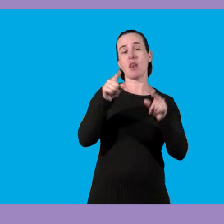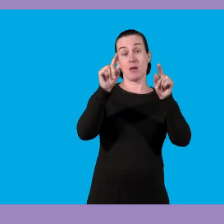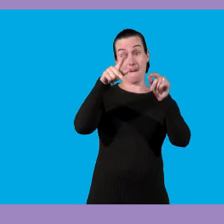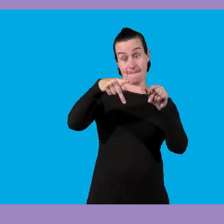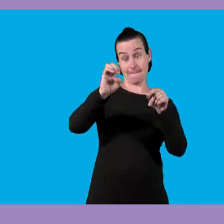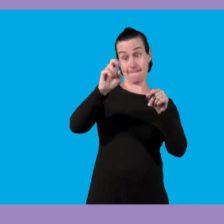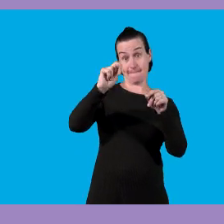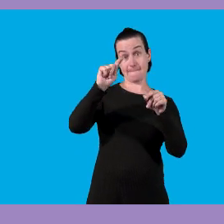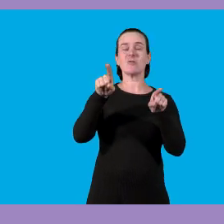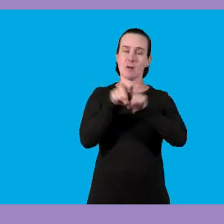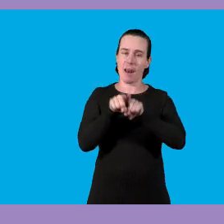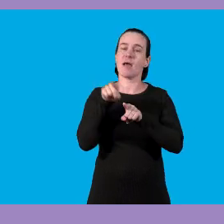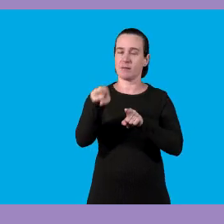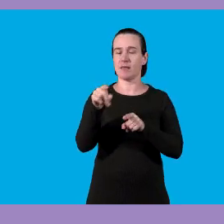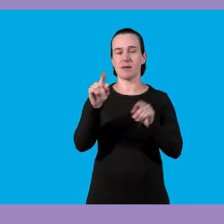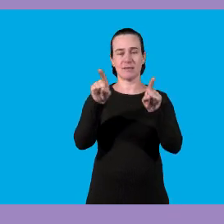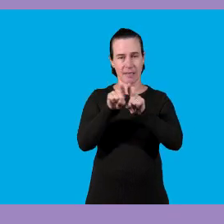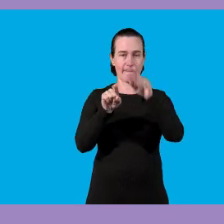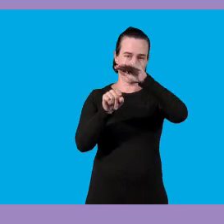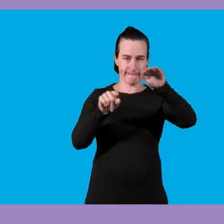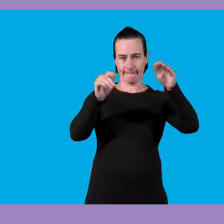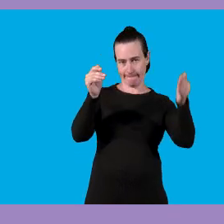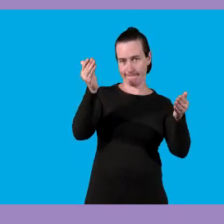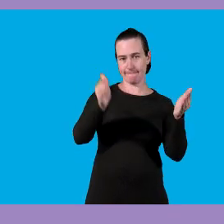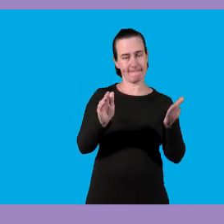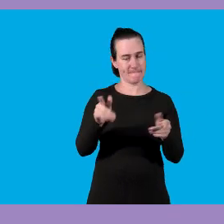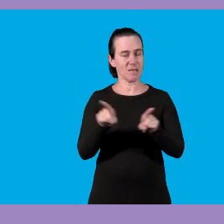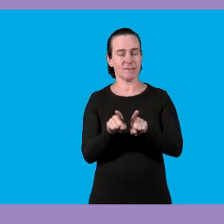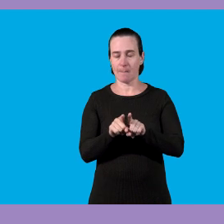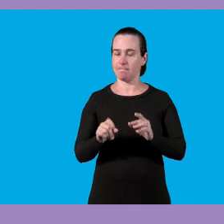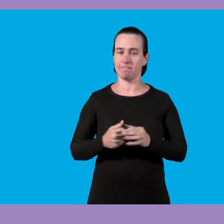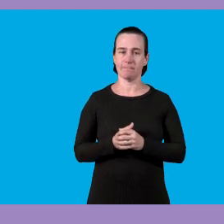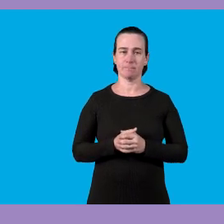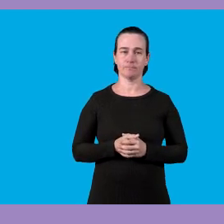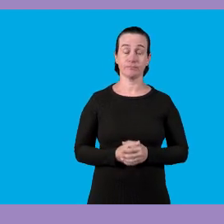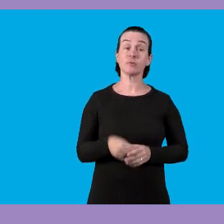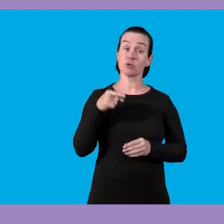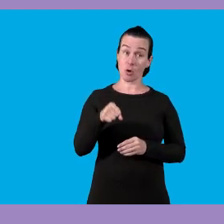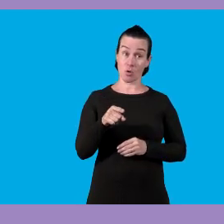And our part would be, yes, they are similar.